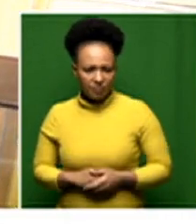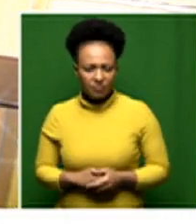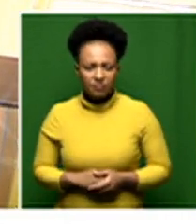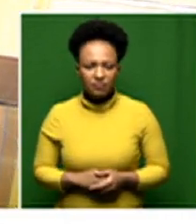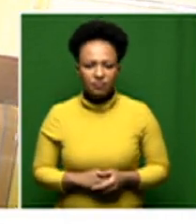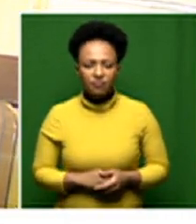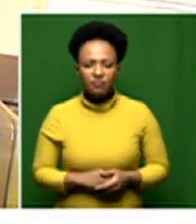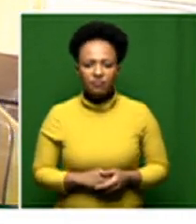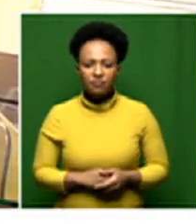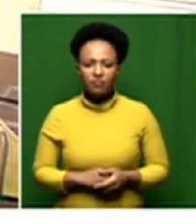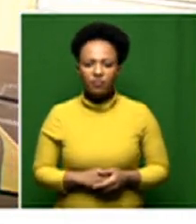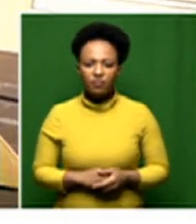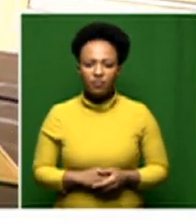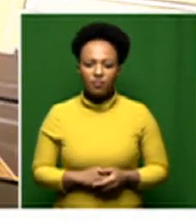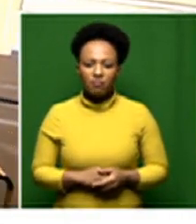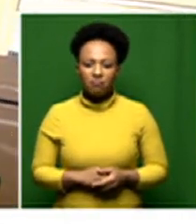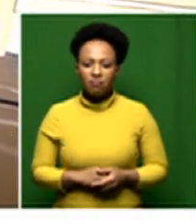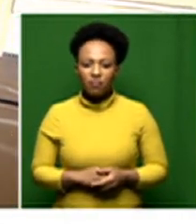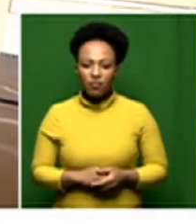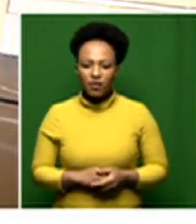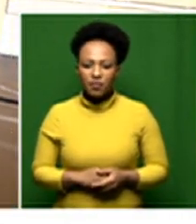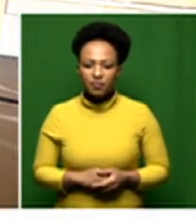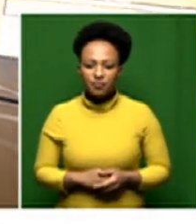In most cases,